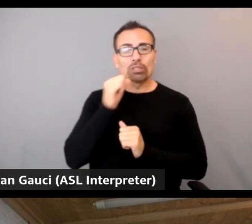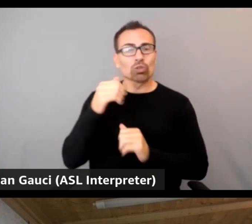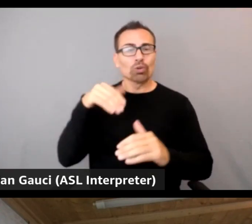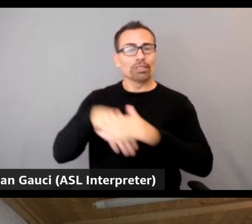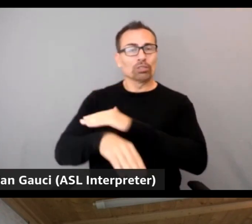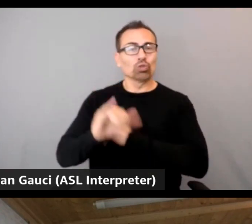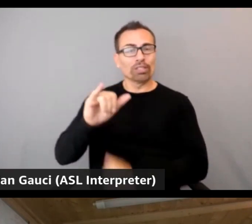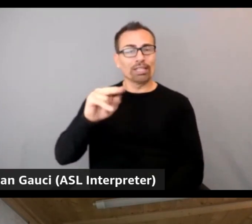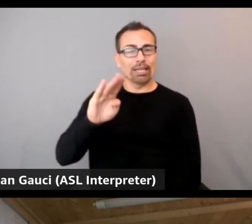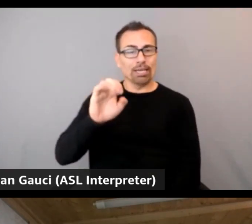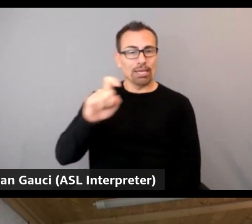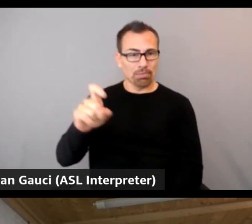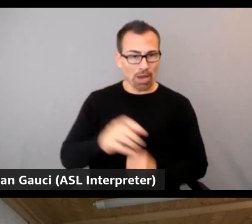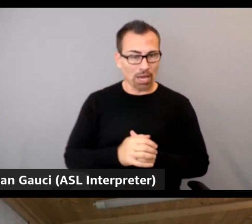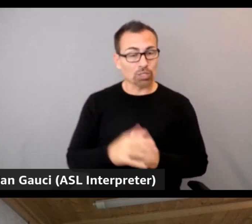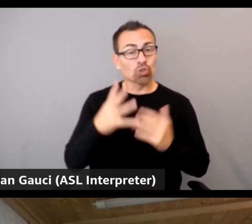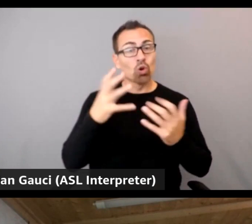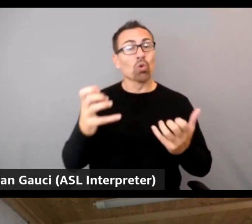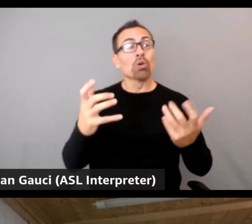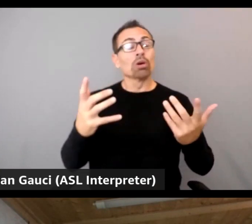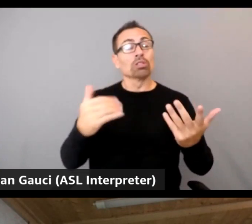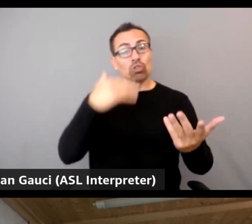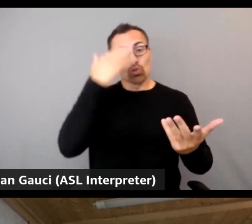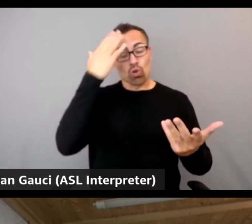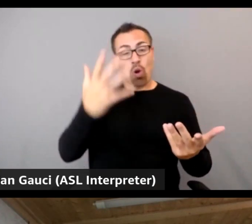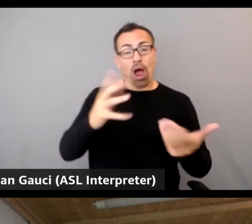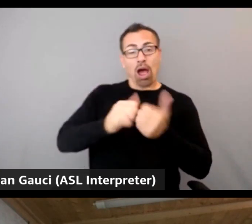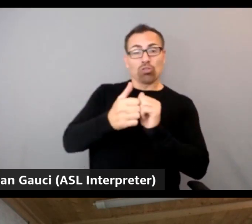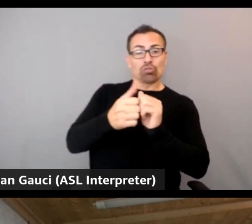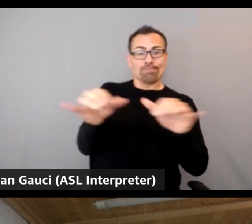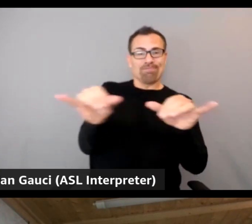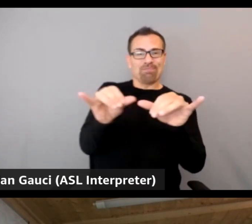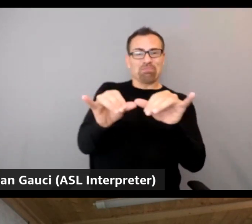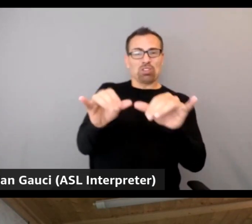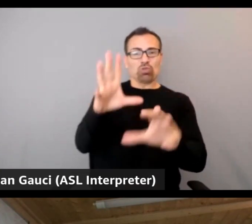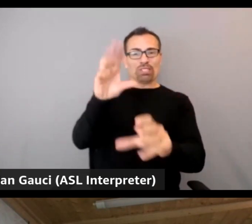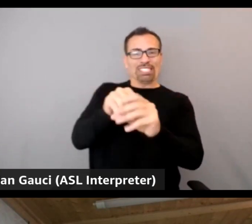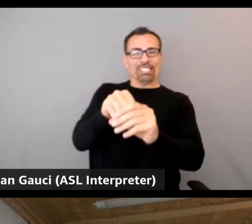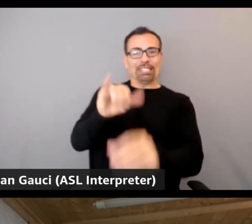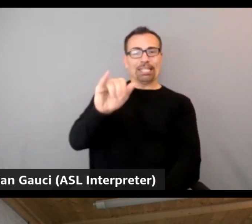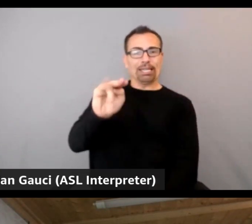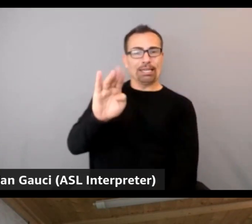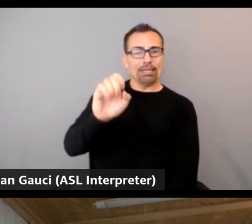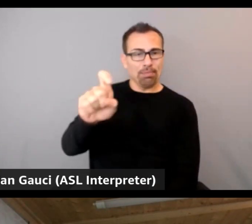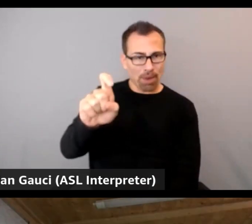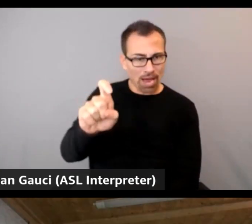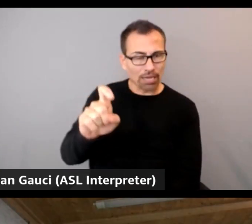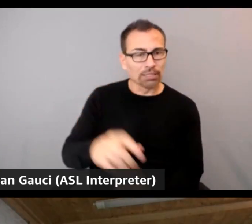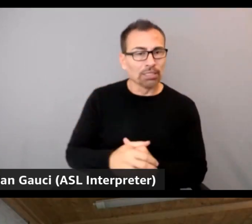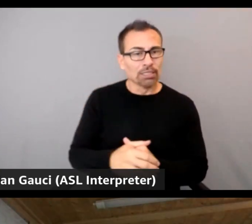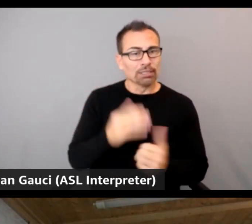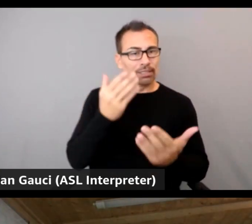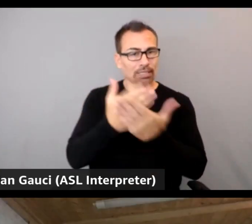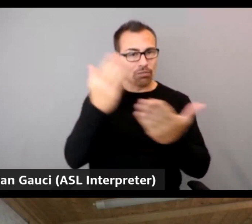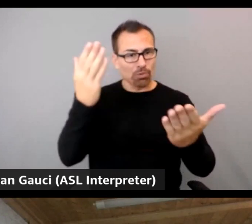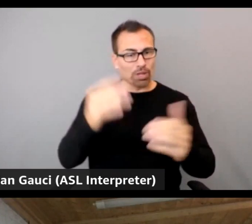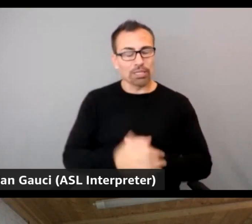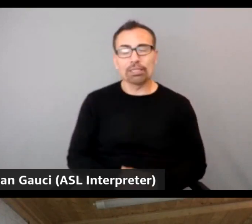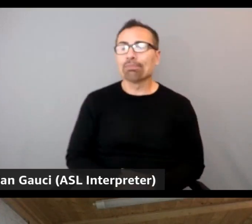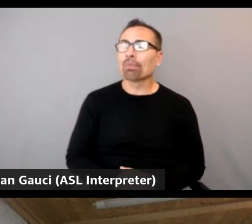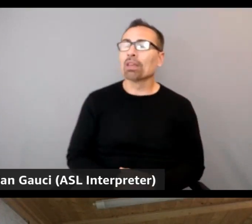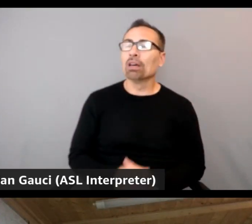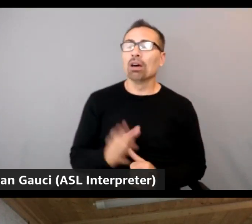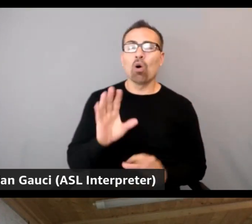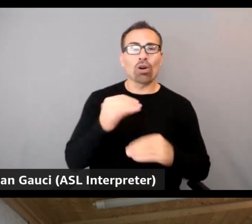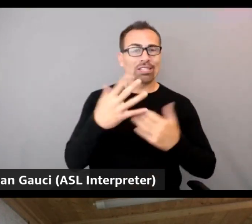The deliverability is the measurement of inbox placement. So organizations want to obviously send email to get to an inbox. Now